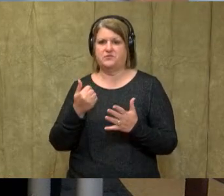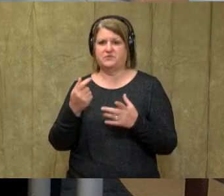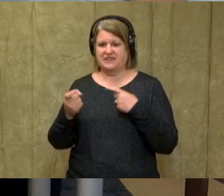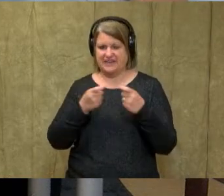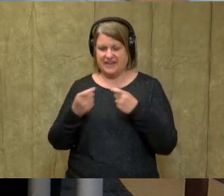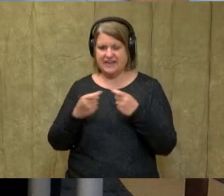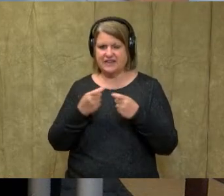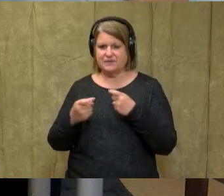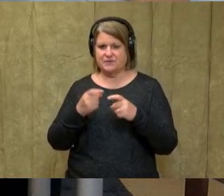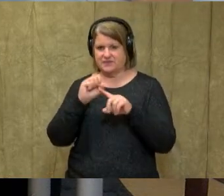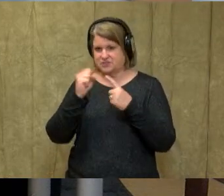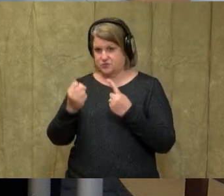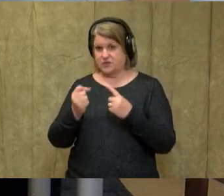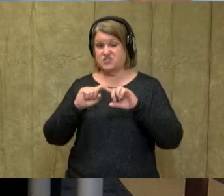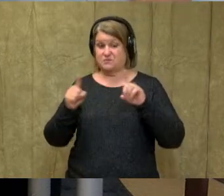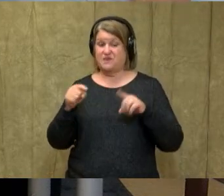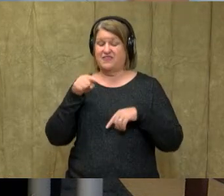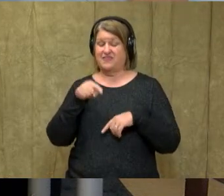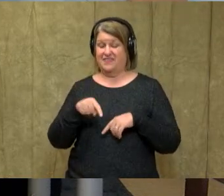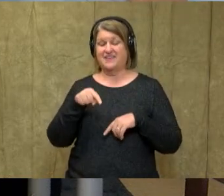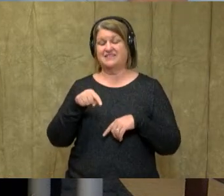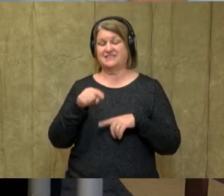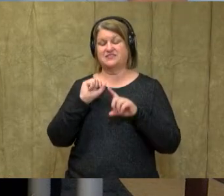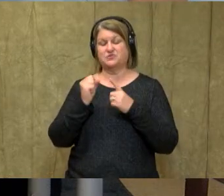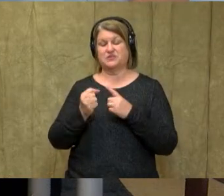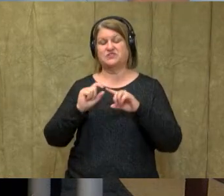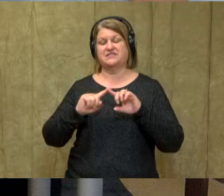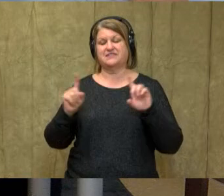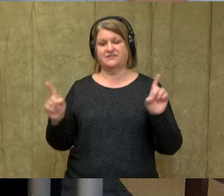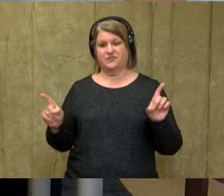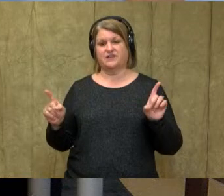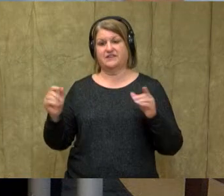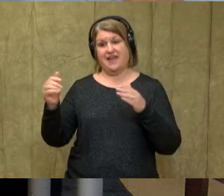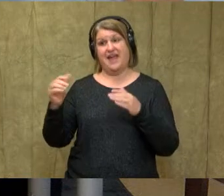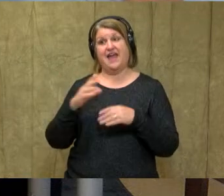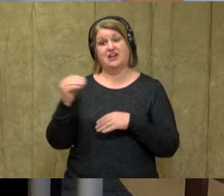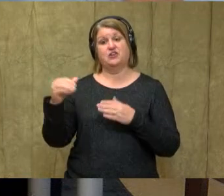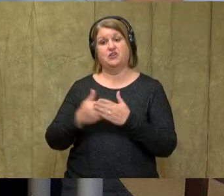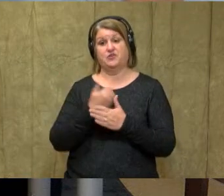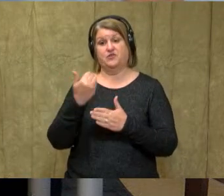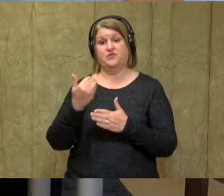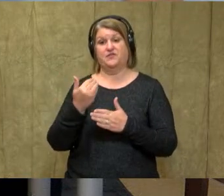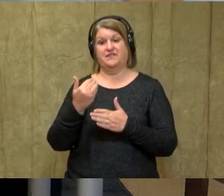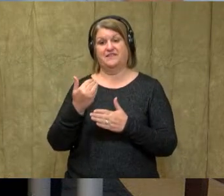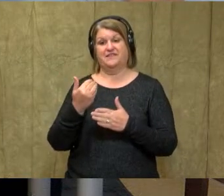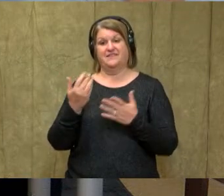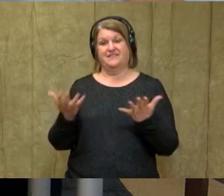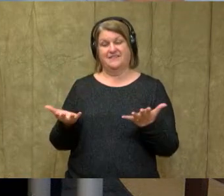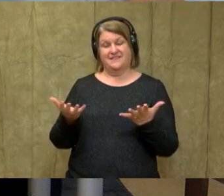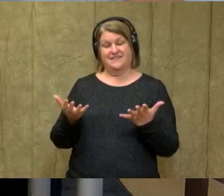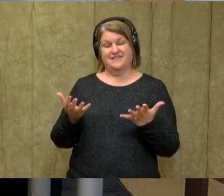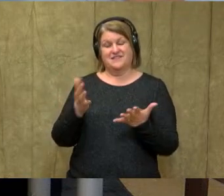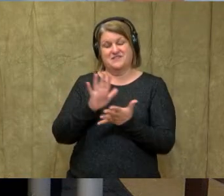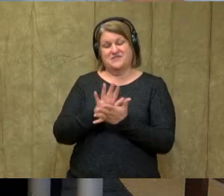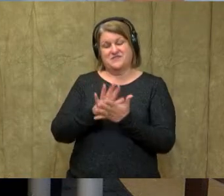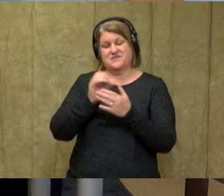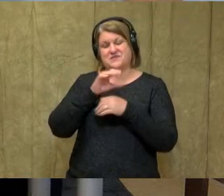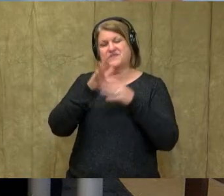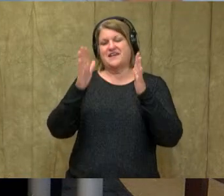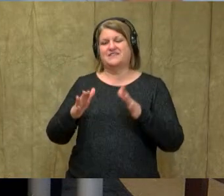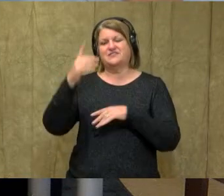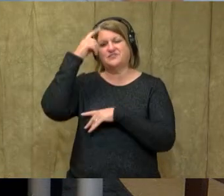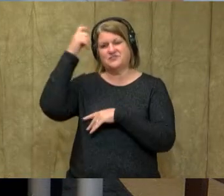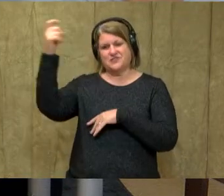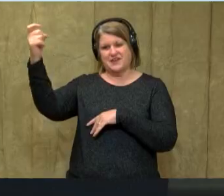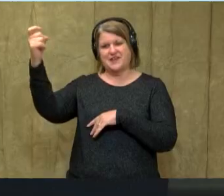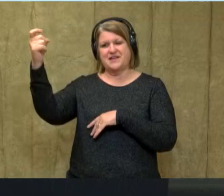new. And even from that, I think we can take away, again, school counselor's dream, check mark for skills that we